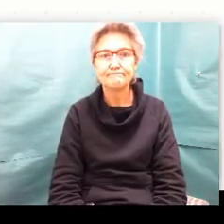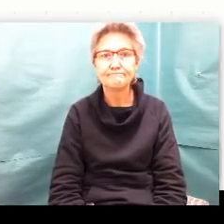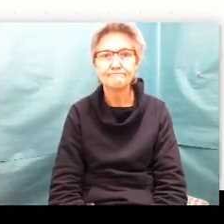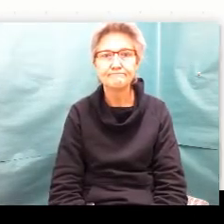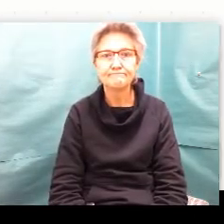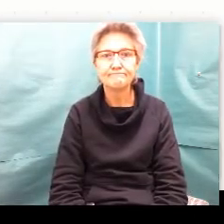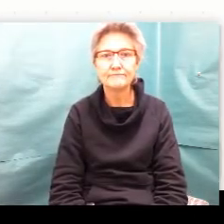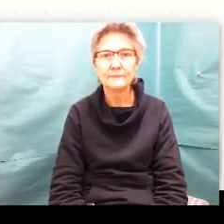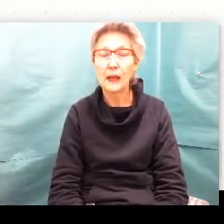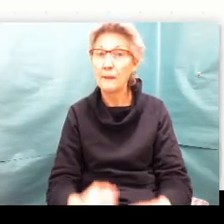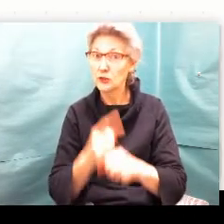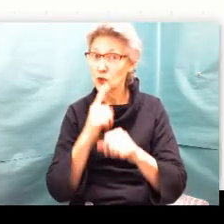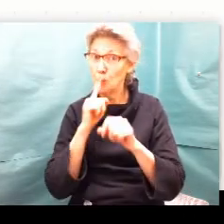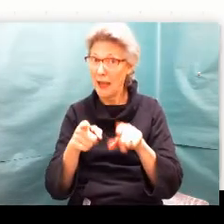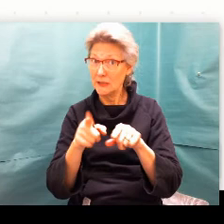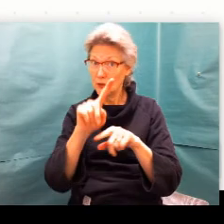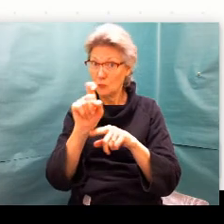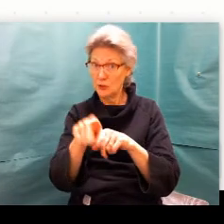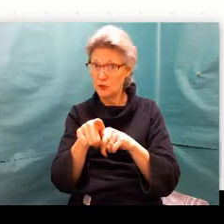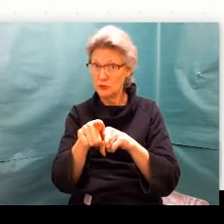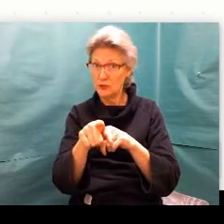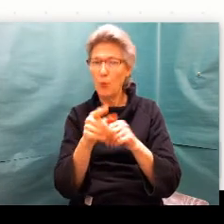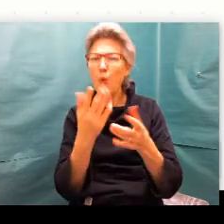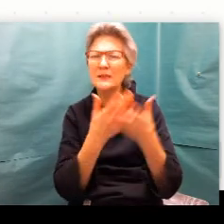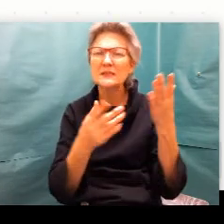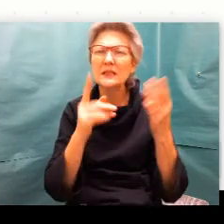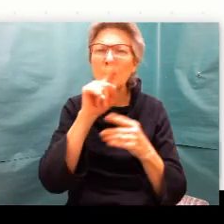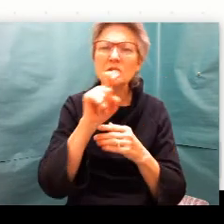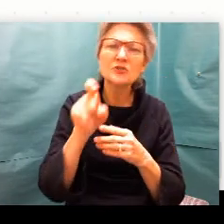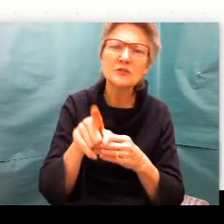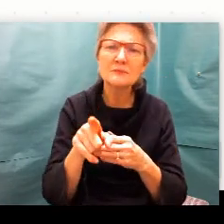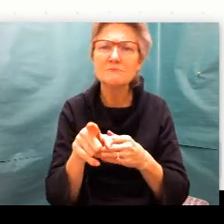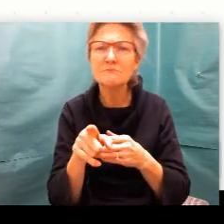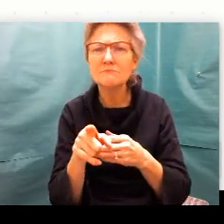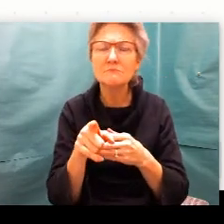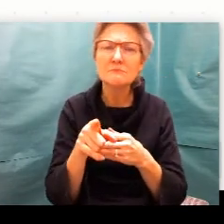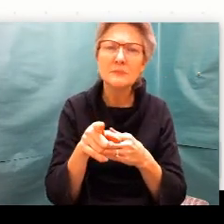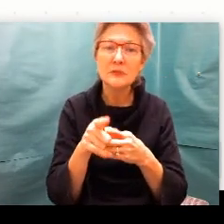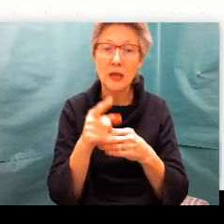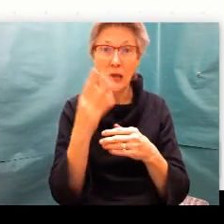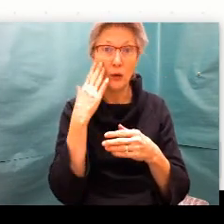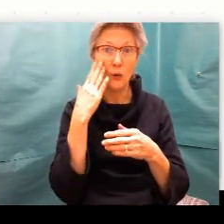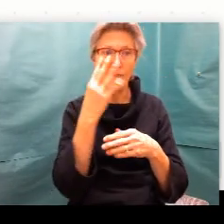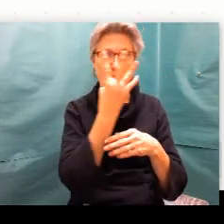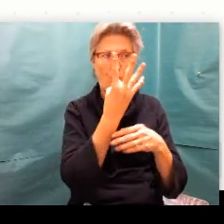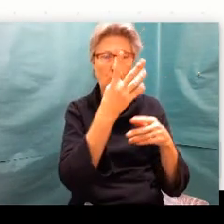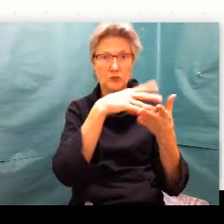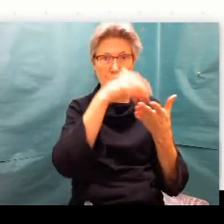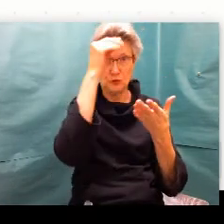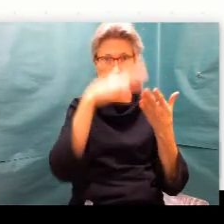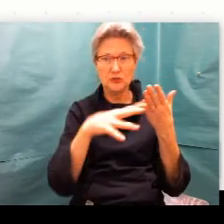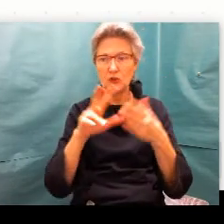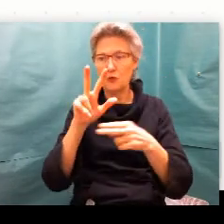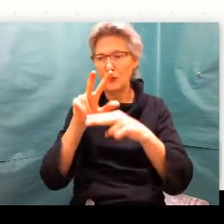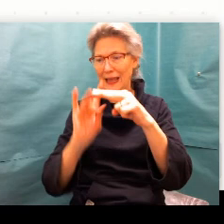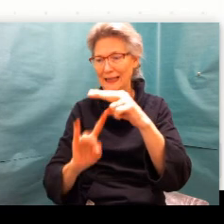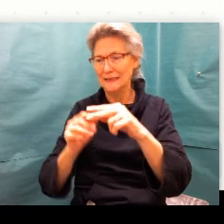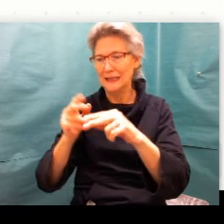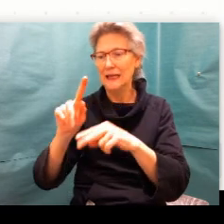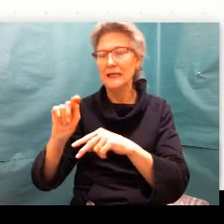Now let's make sure we answer the question and make sure that makes sense. So if I know that there's 4 students, 3/8 of a teaspoon